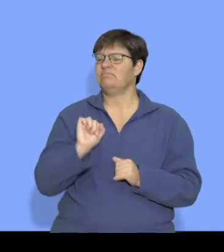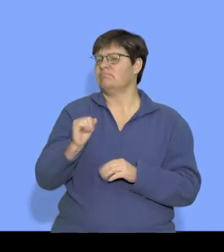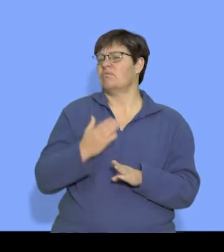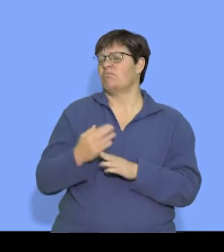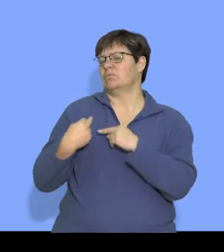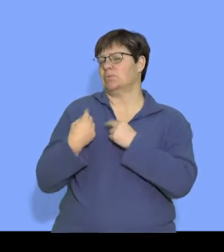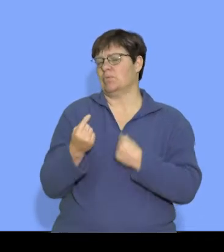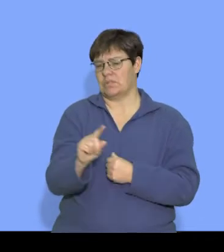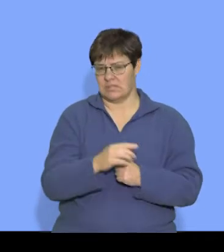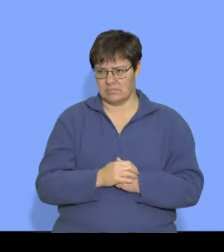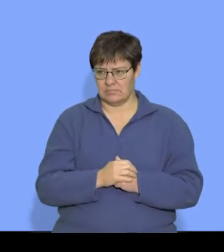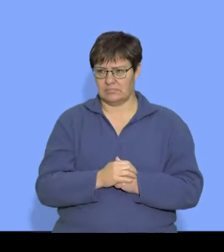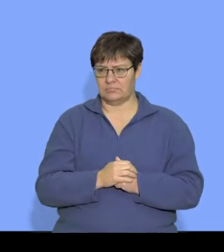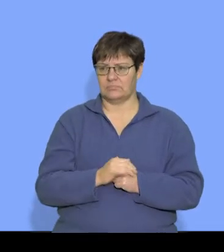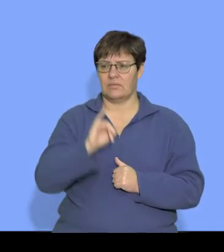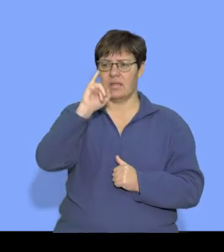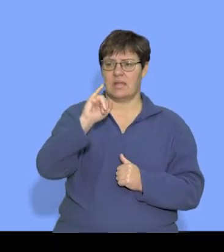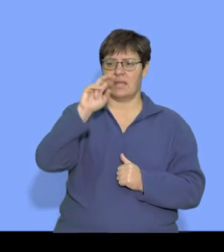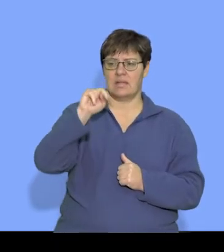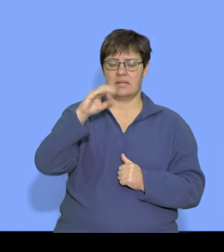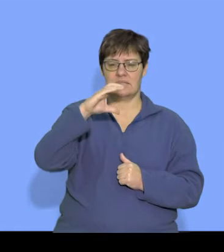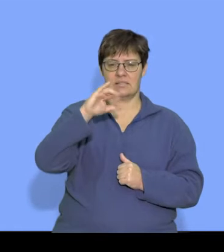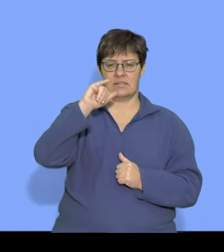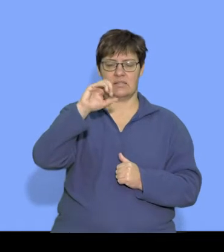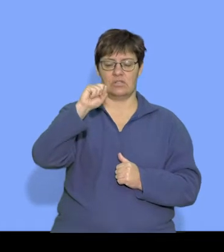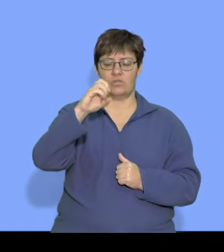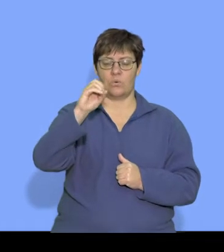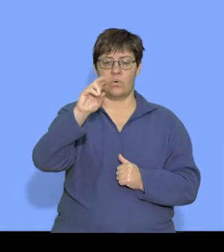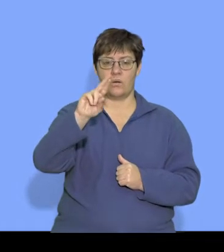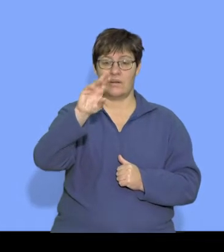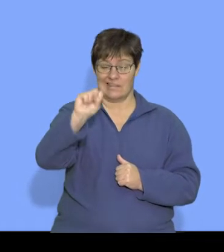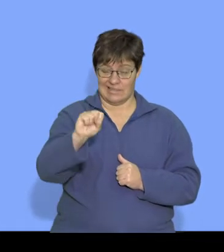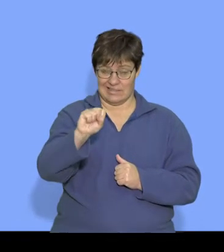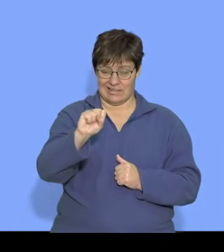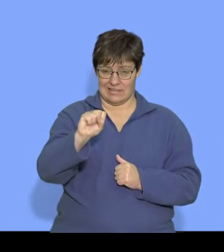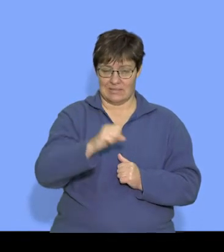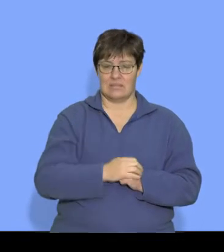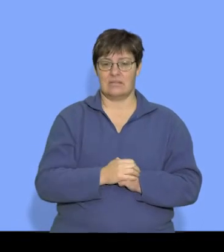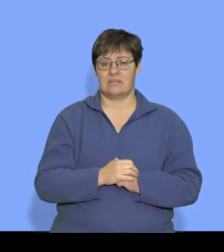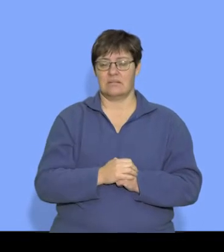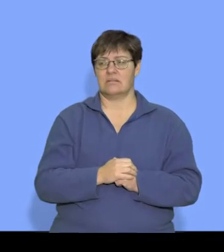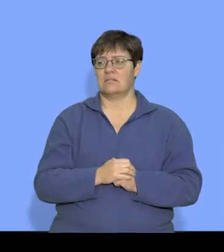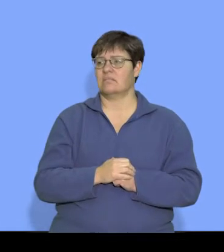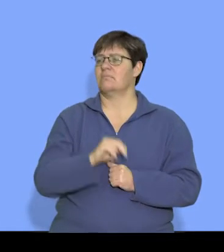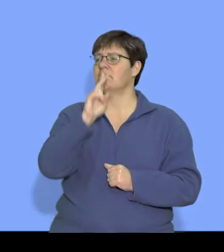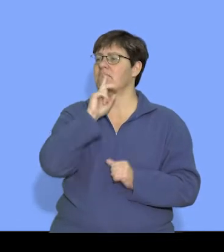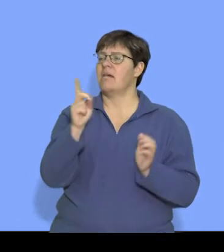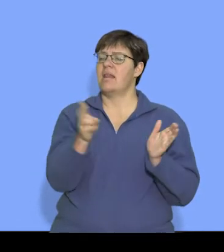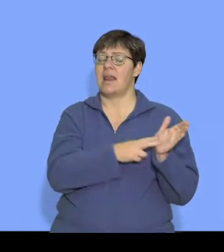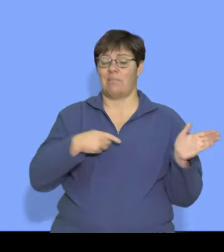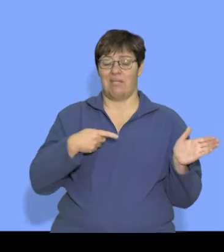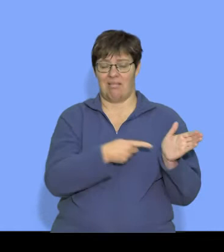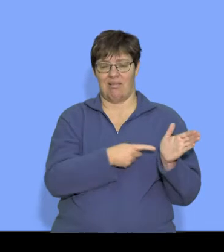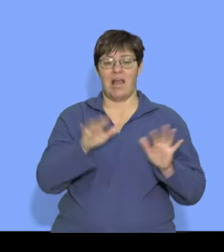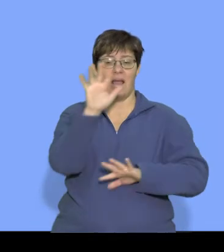function. Guys, the first group of teeth or the sets of teeth that we look at are your incisors, and I've labeled that and